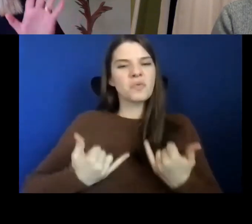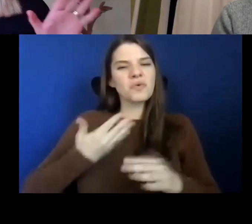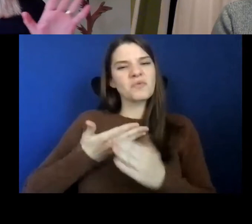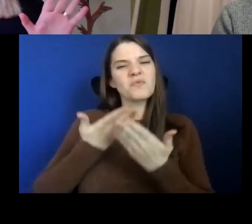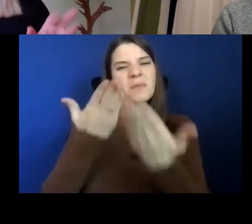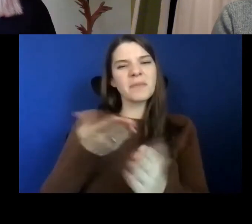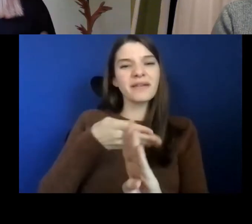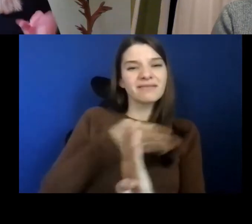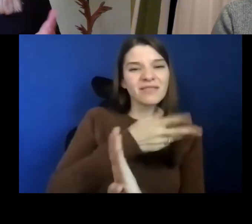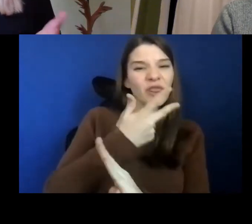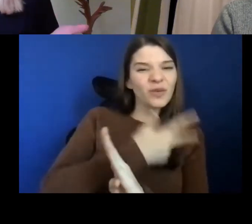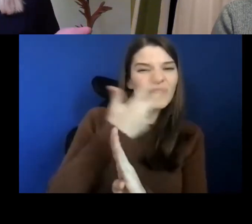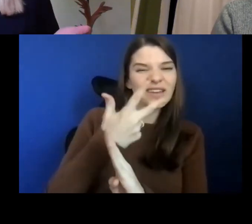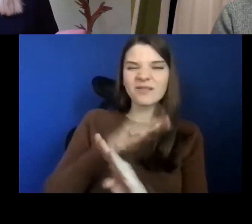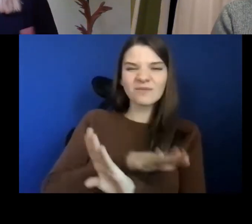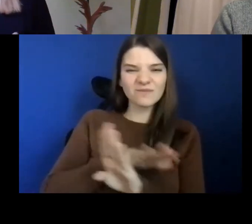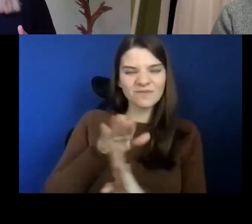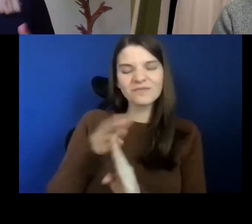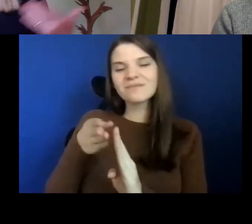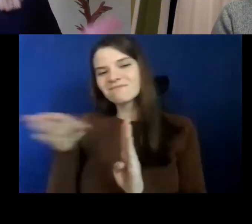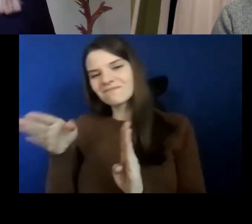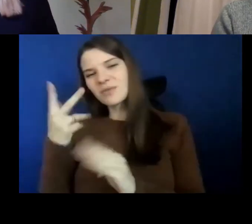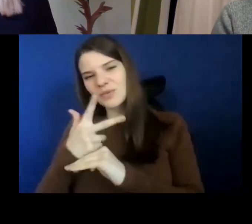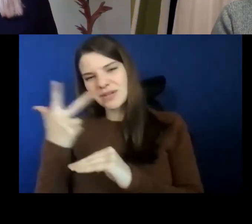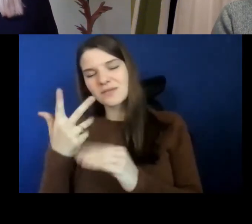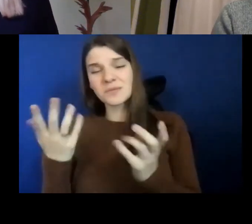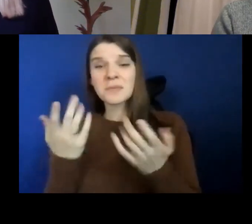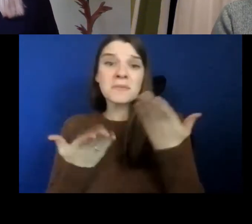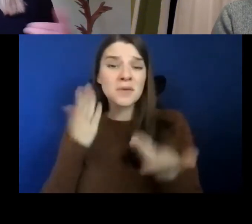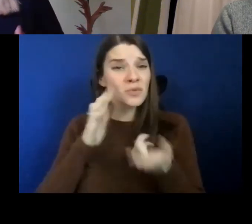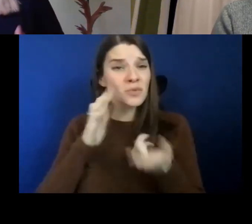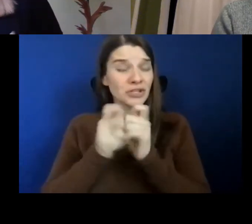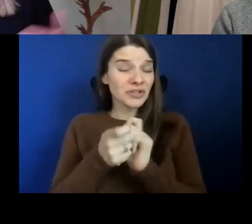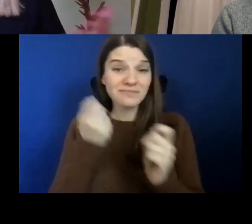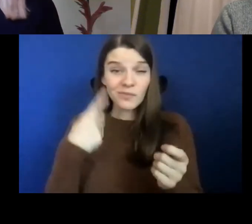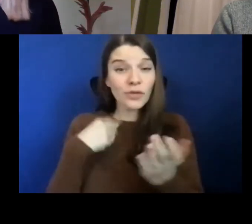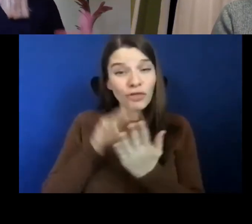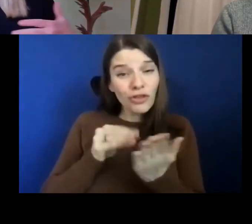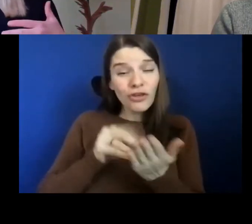though again, it may change because we learn more about the